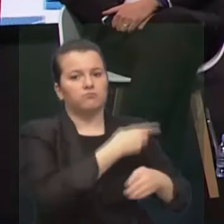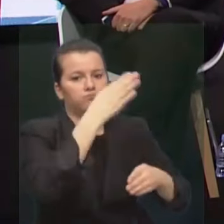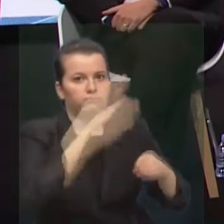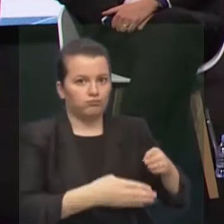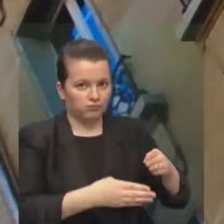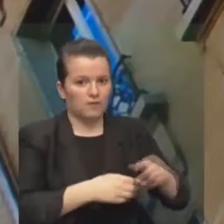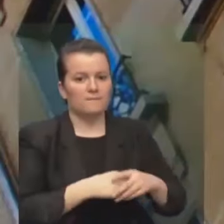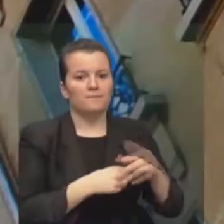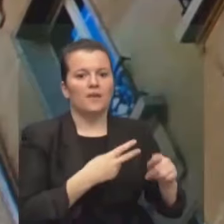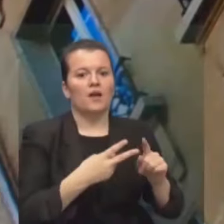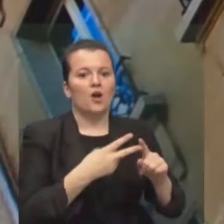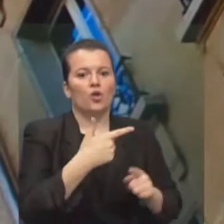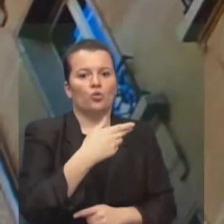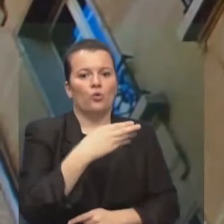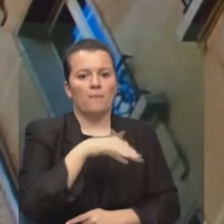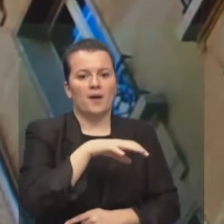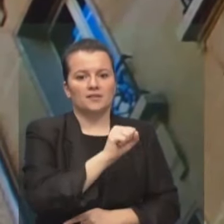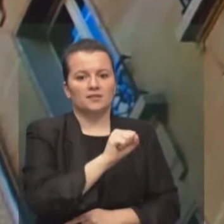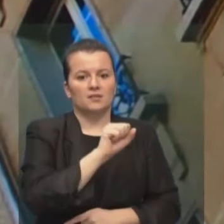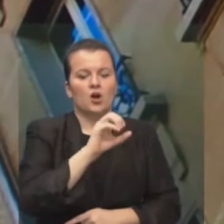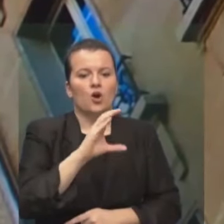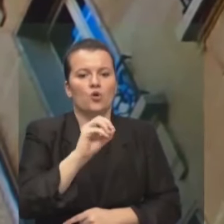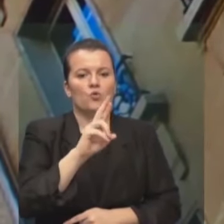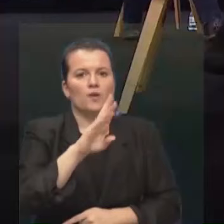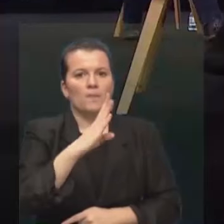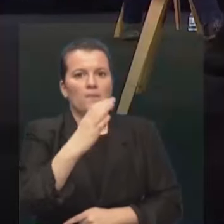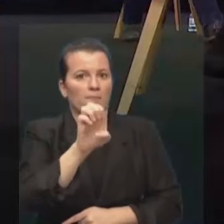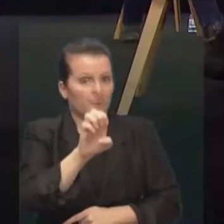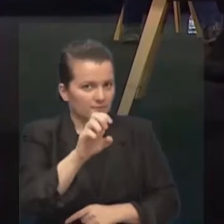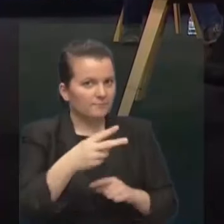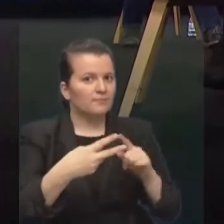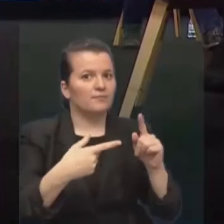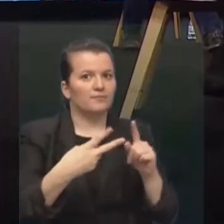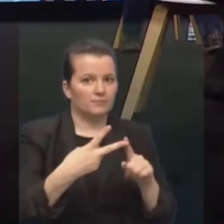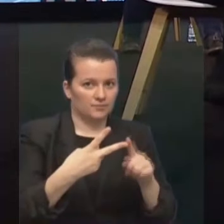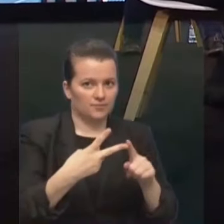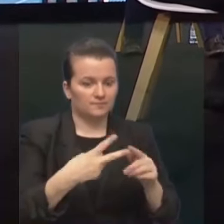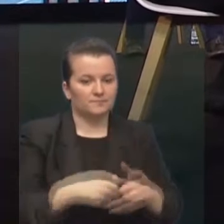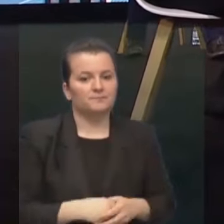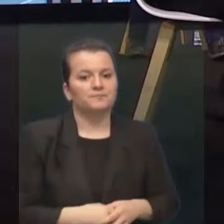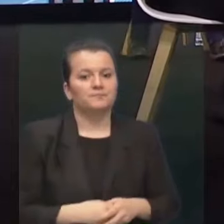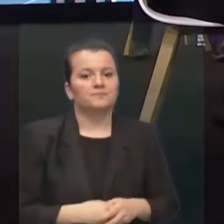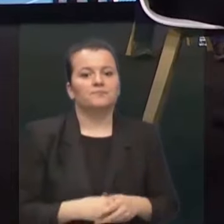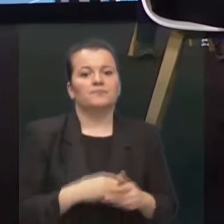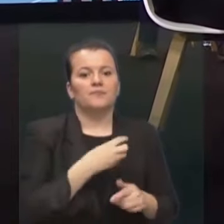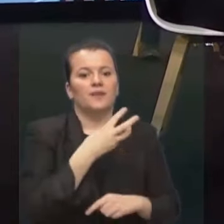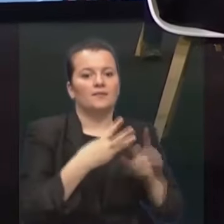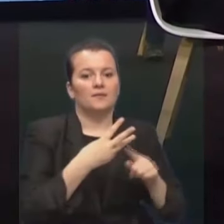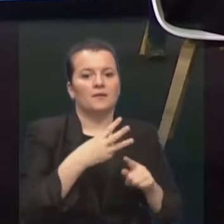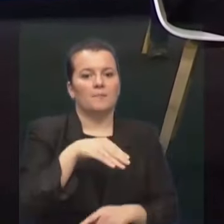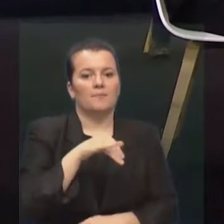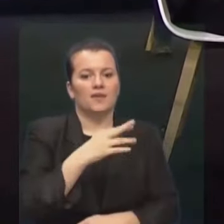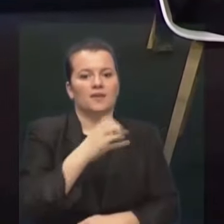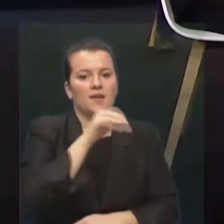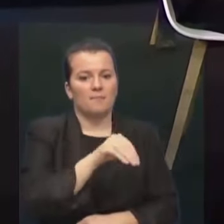Thomas Courbe, a director appointed at the proposal of French government, Mrs. Myriam Bensalah-Chakroun,